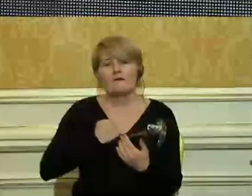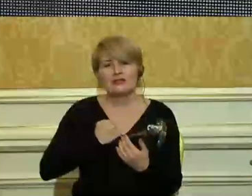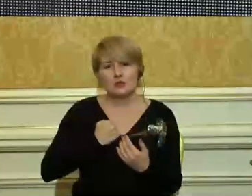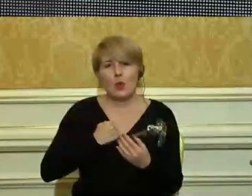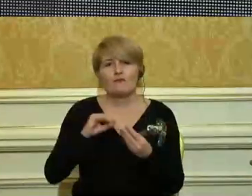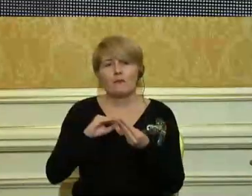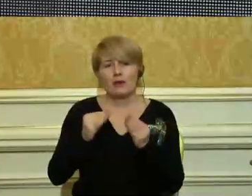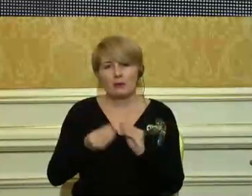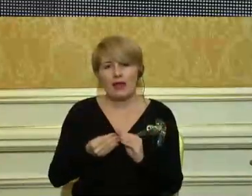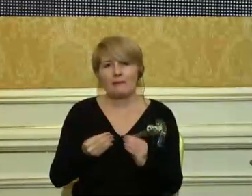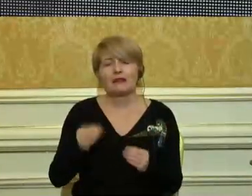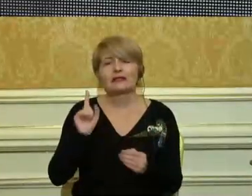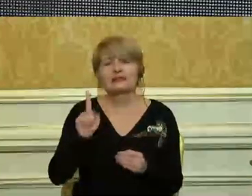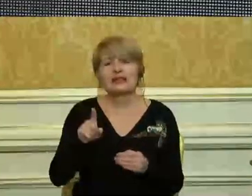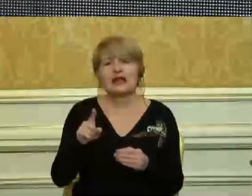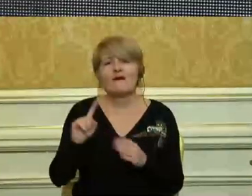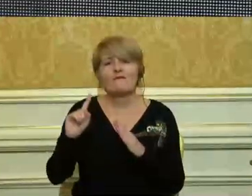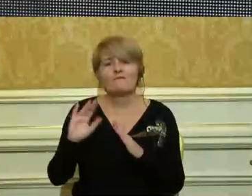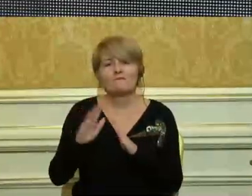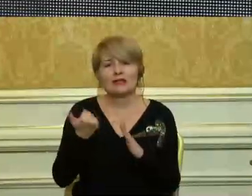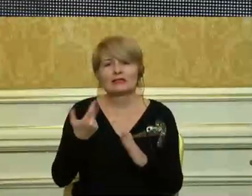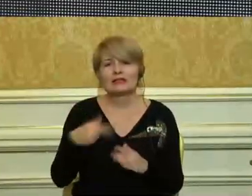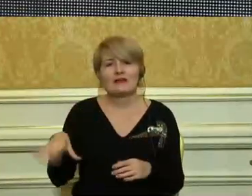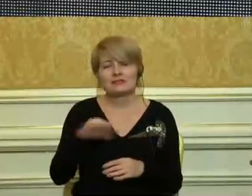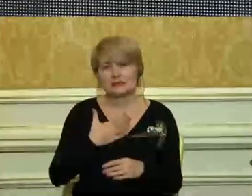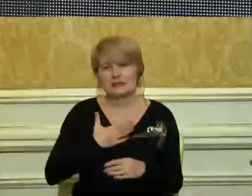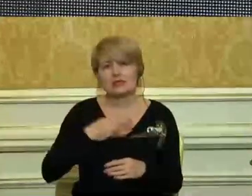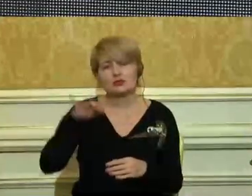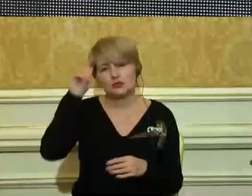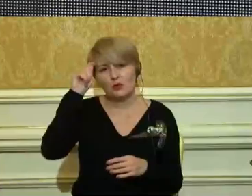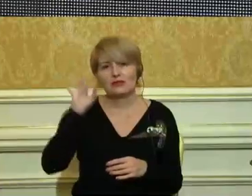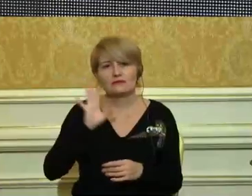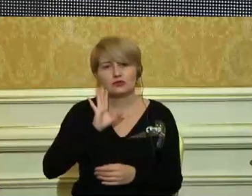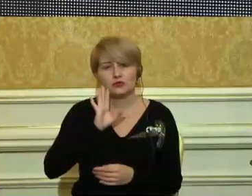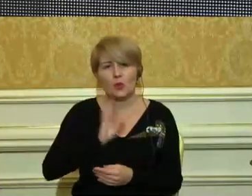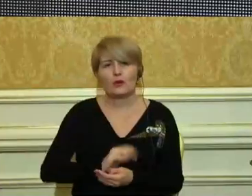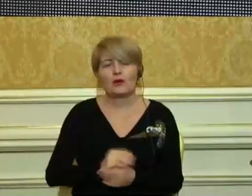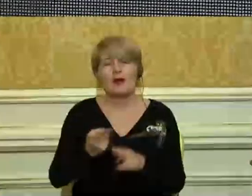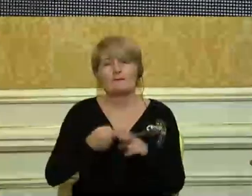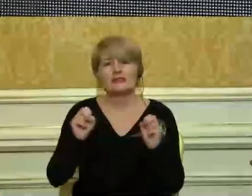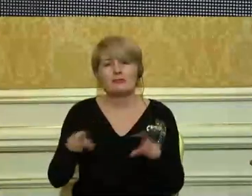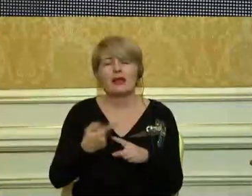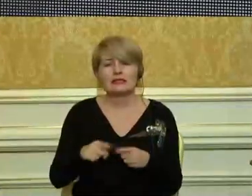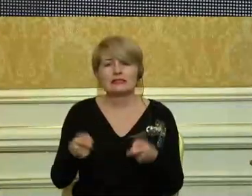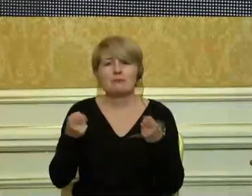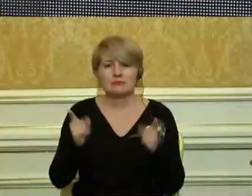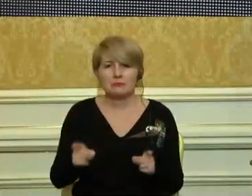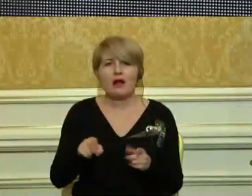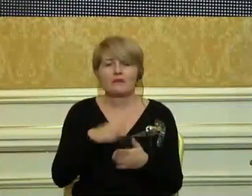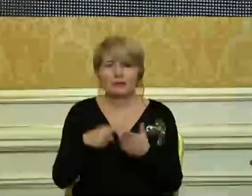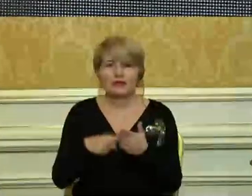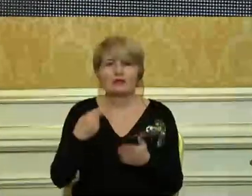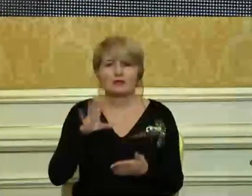us, men and women. Security is a woman's issue. In order to overcome this and any